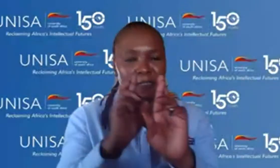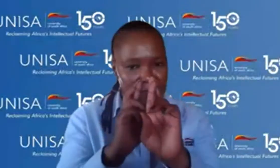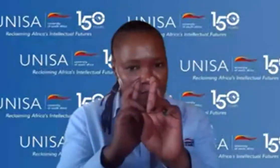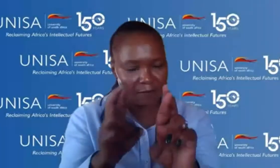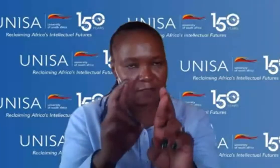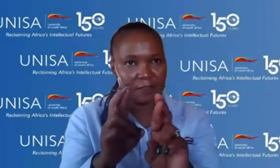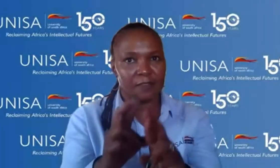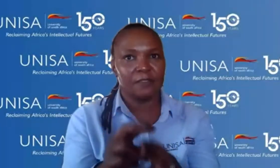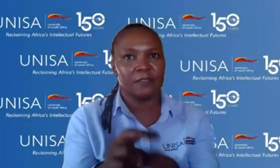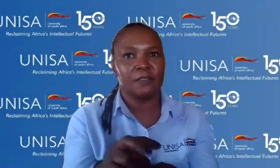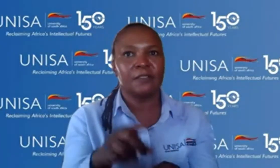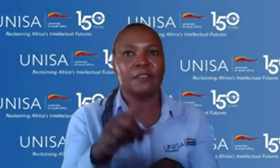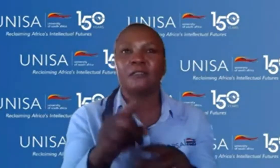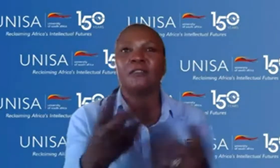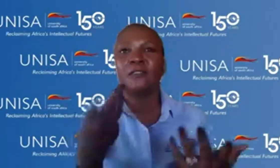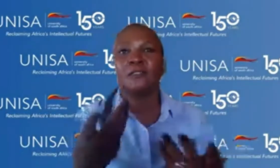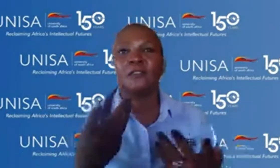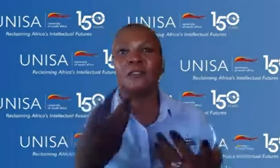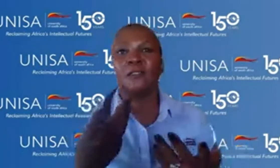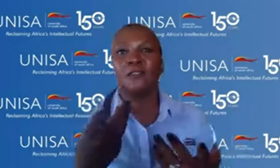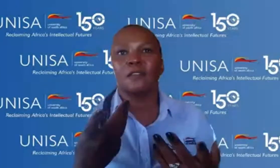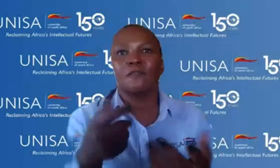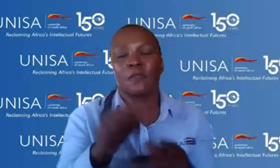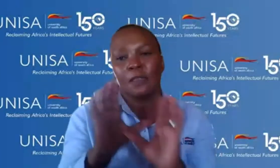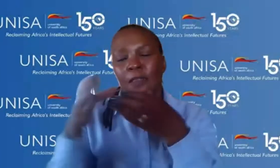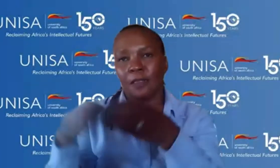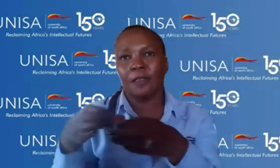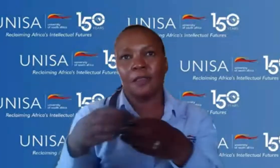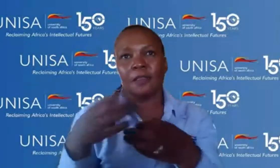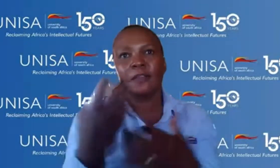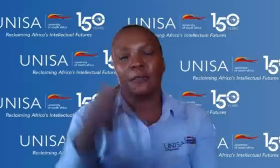great respect for the decorum of the orientation.